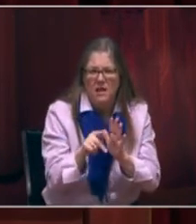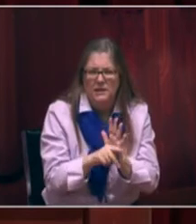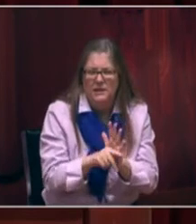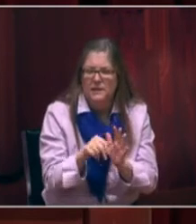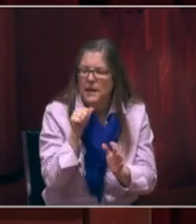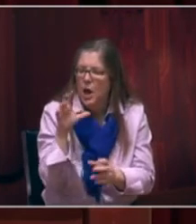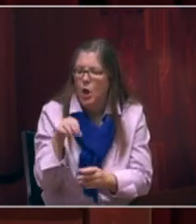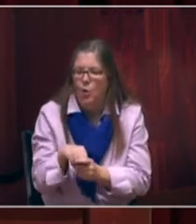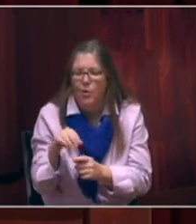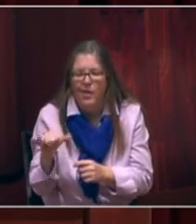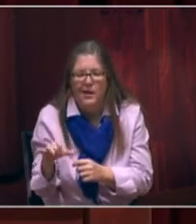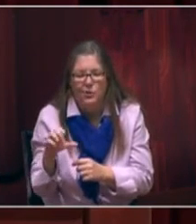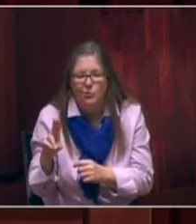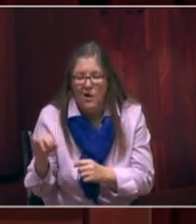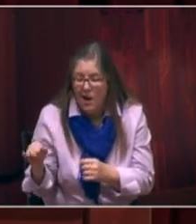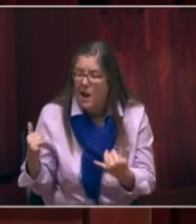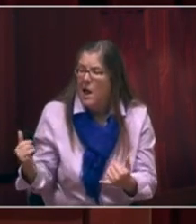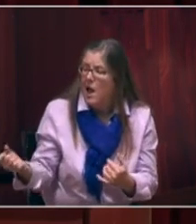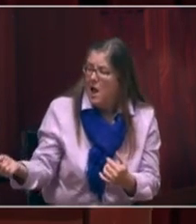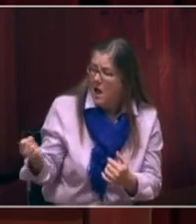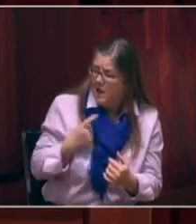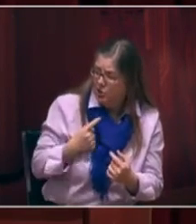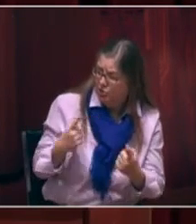that. So as we get this questionnaire,